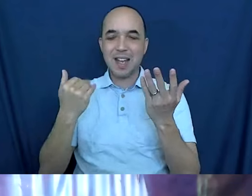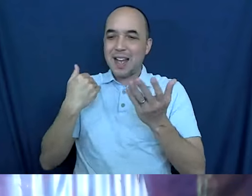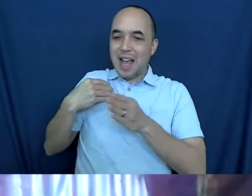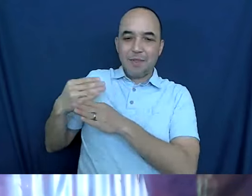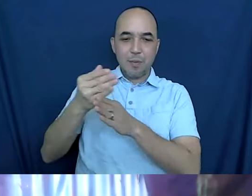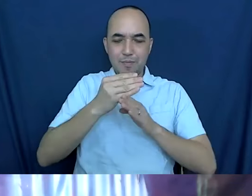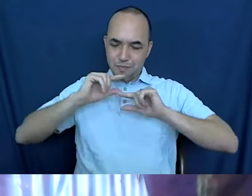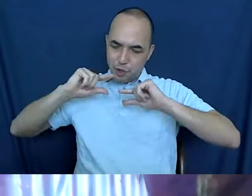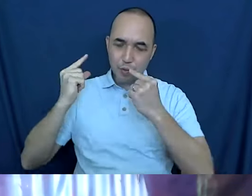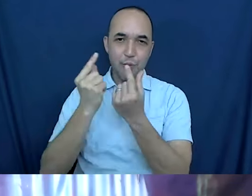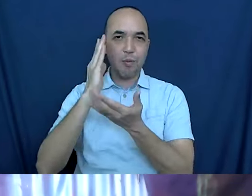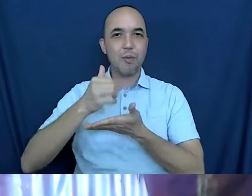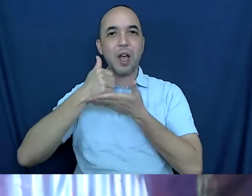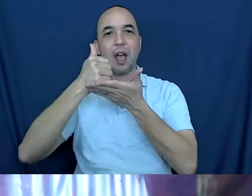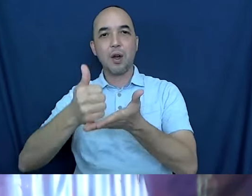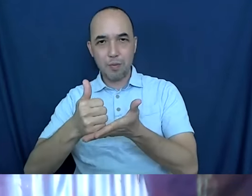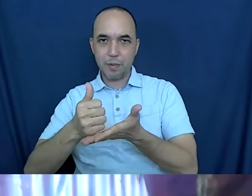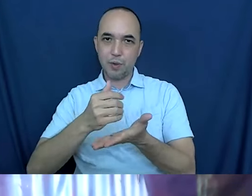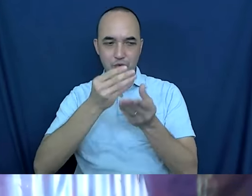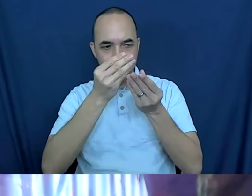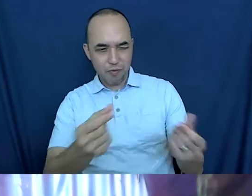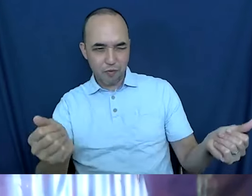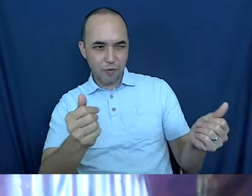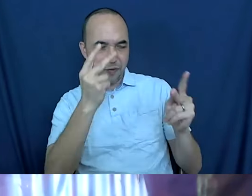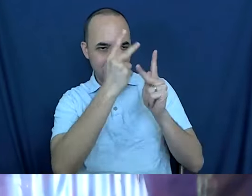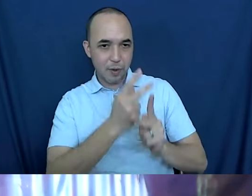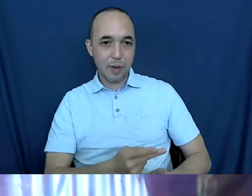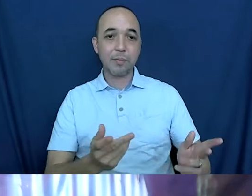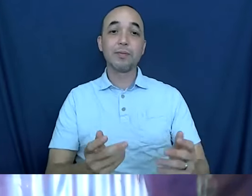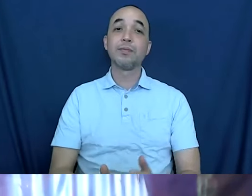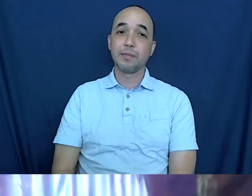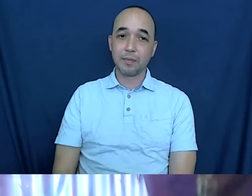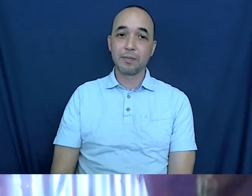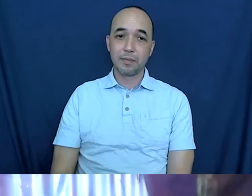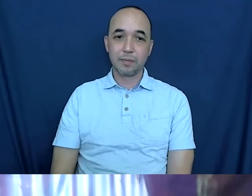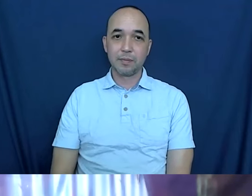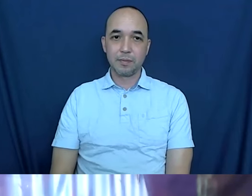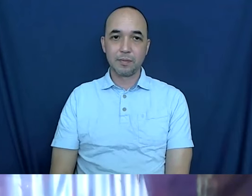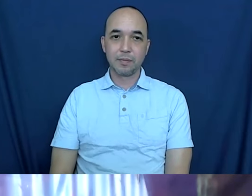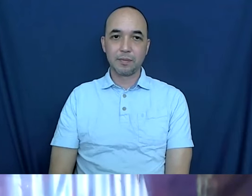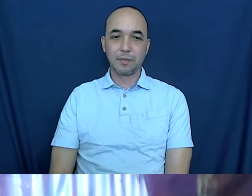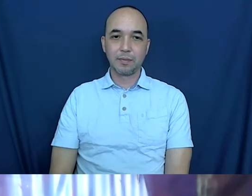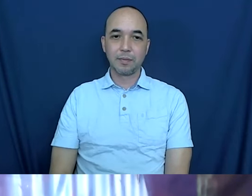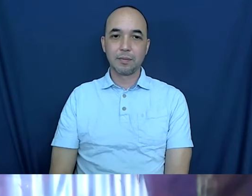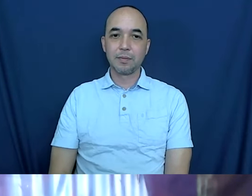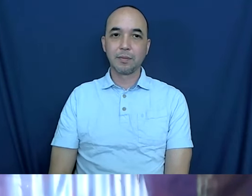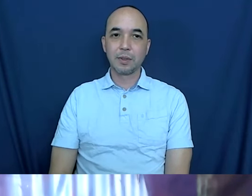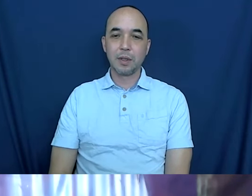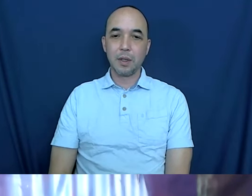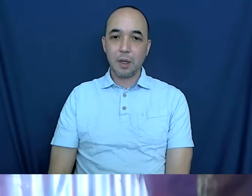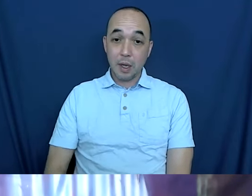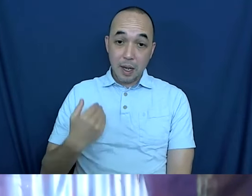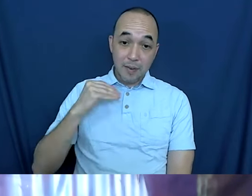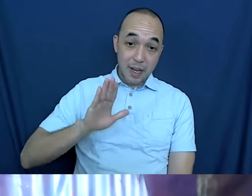help. Yes, I see more 100%. Questions coming in. Yeah, lots more questions. And I see we've got a few hand raises